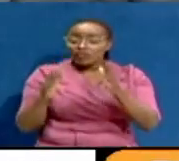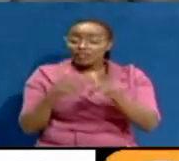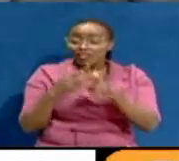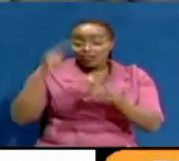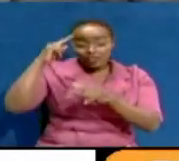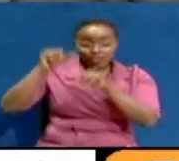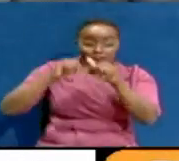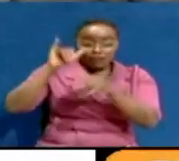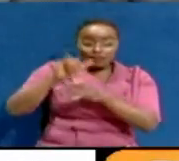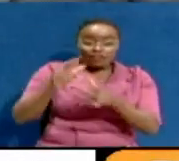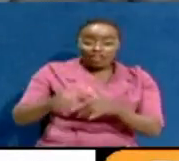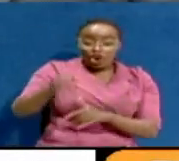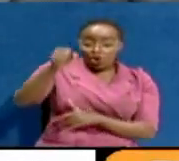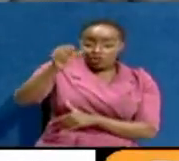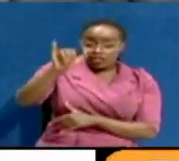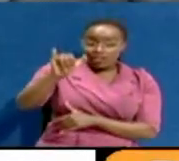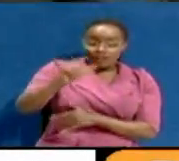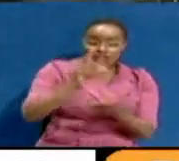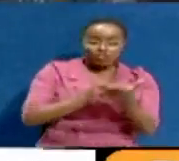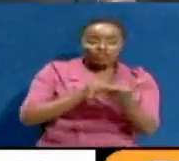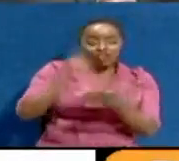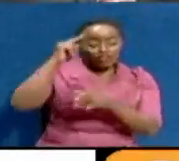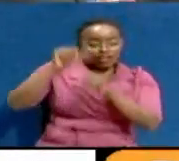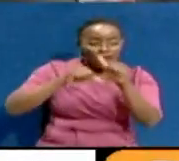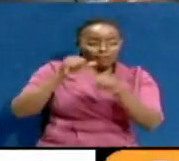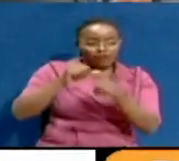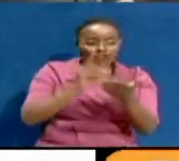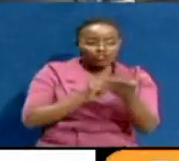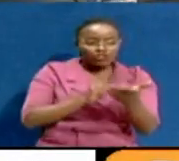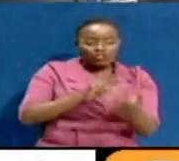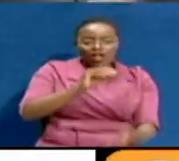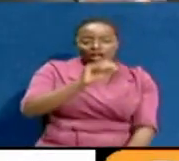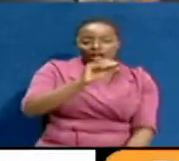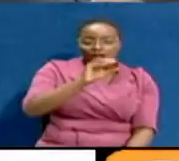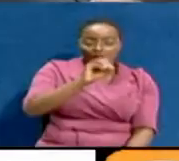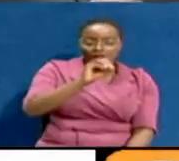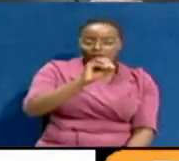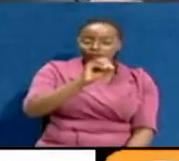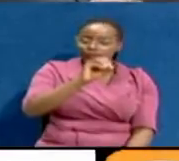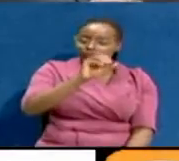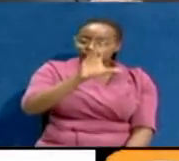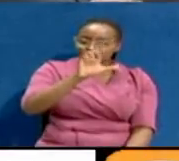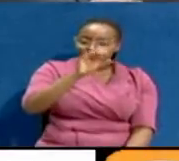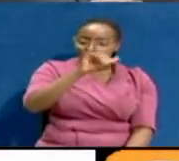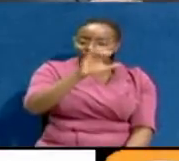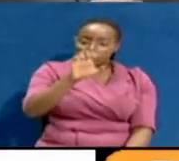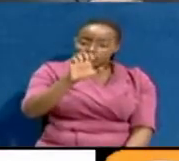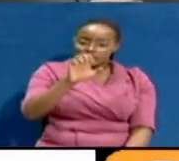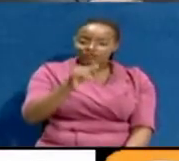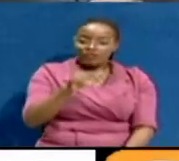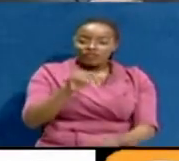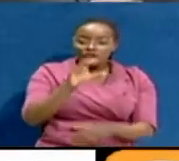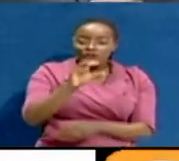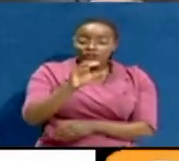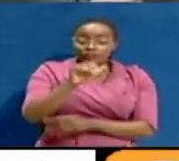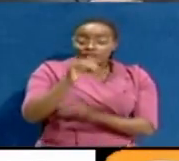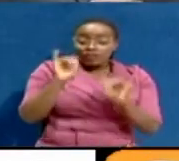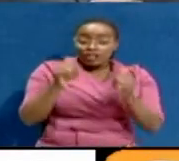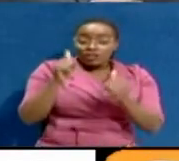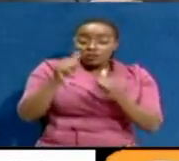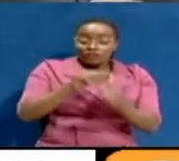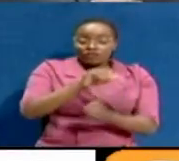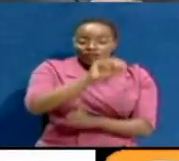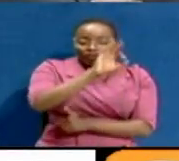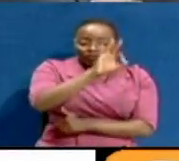they think of that? Hold on, Dr. Aya, as you think about that. Dr. Mbajo, let me have you back on. First, let me get your reaction, Dr. Mbajo, to the news that